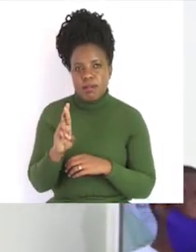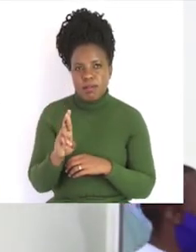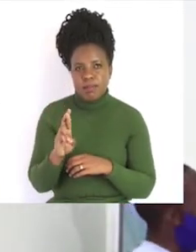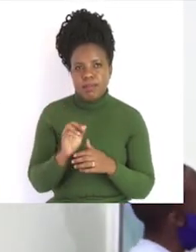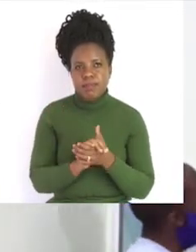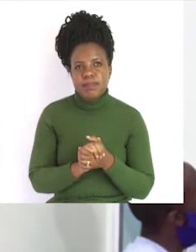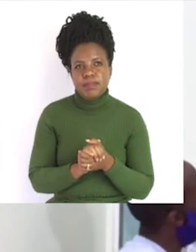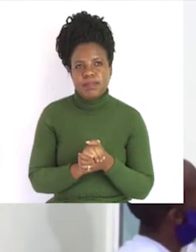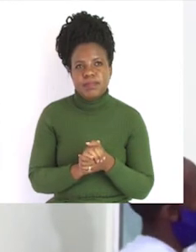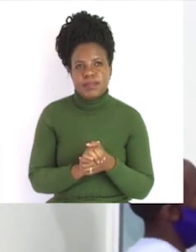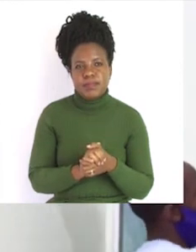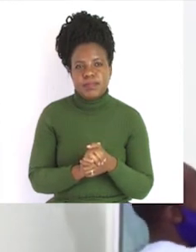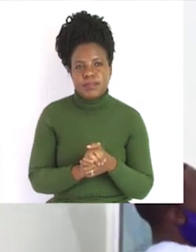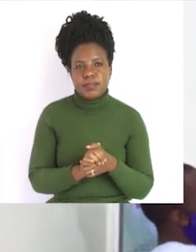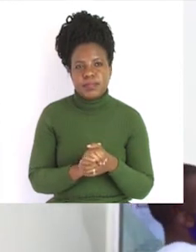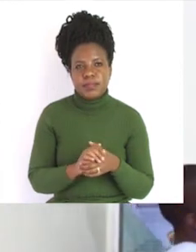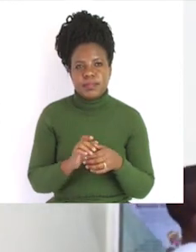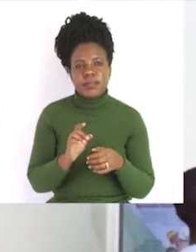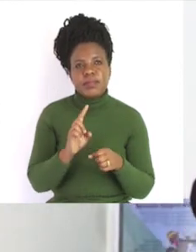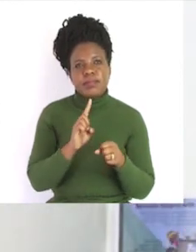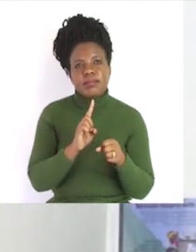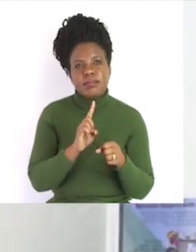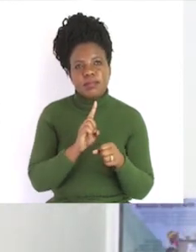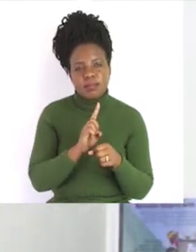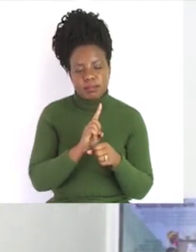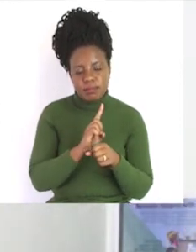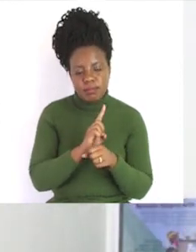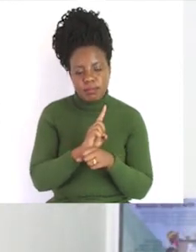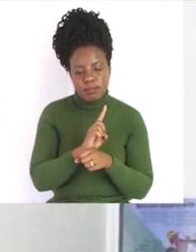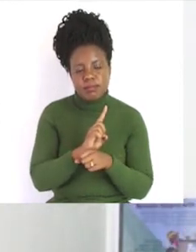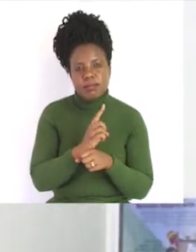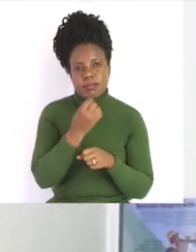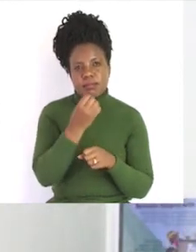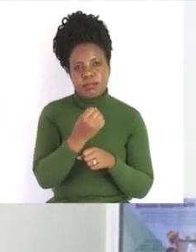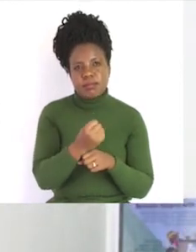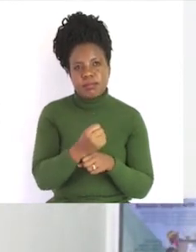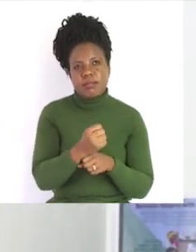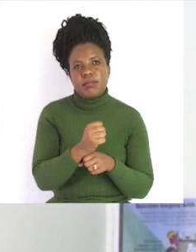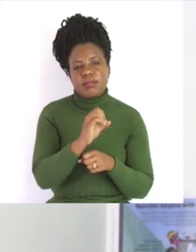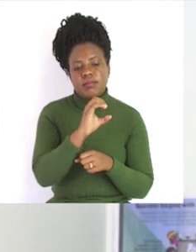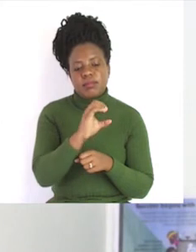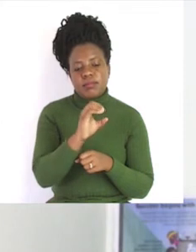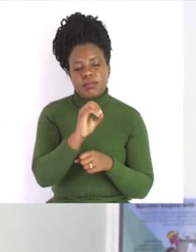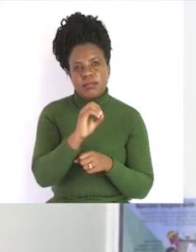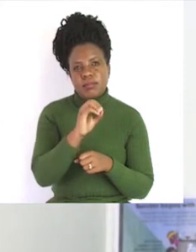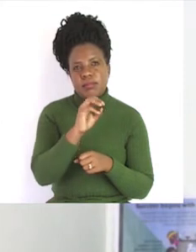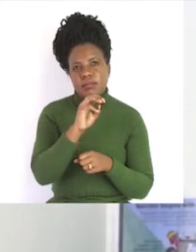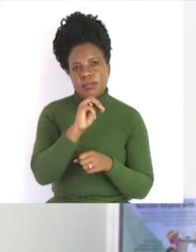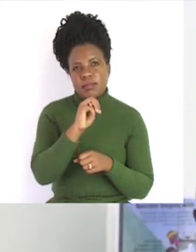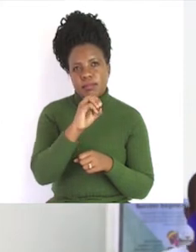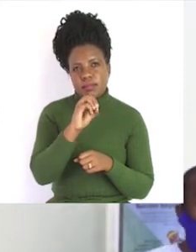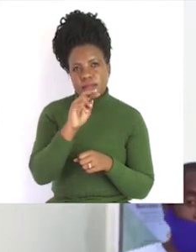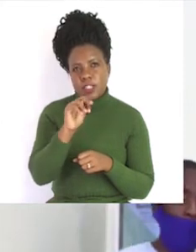to write the answer in the form of a common fraction and also in the form of a decimal fraction, which